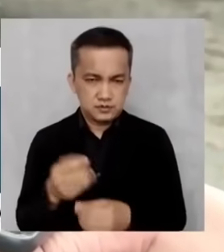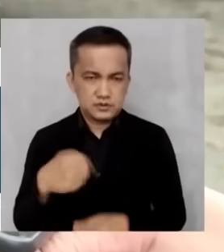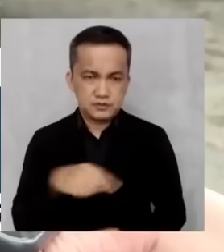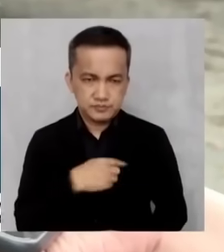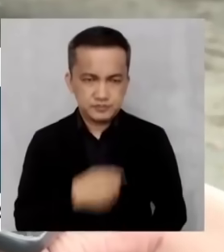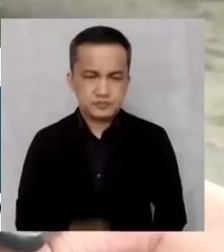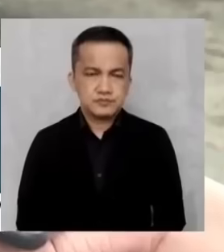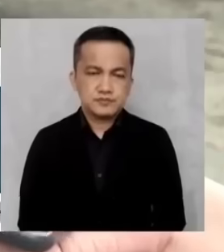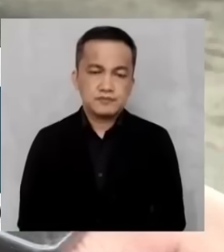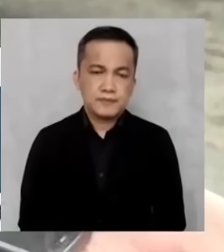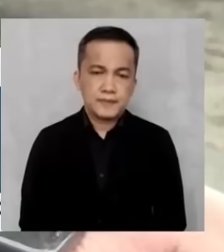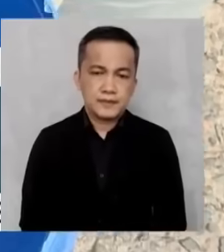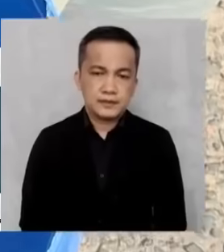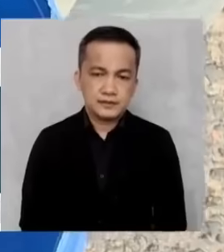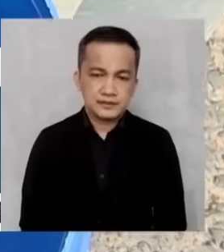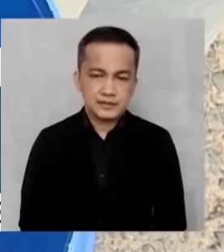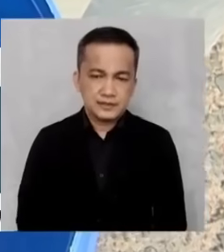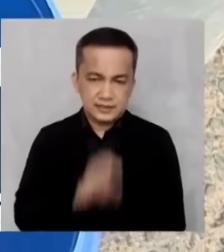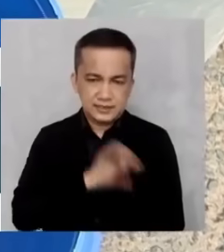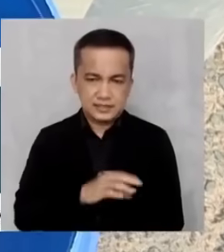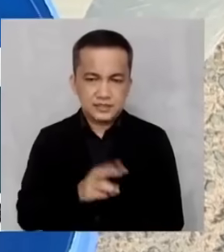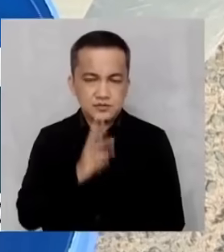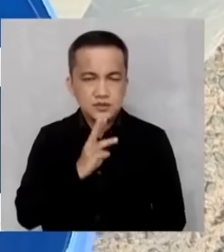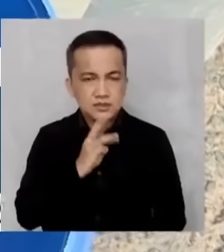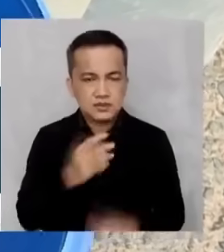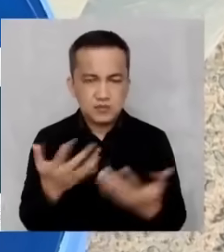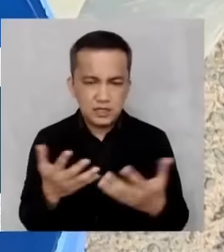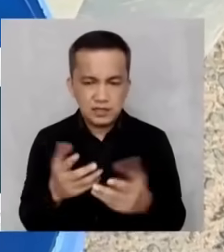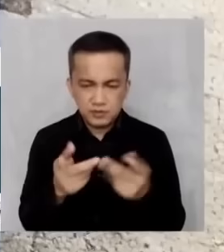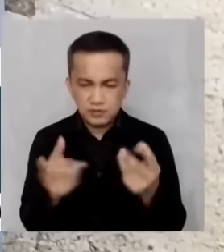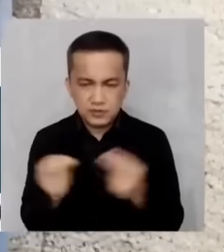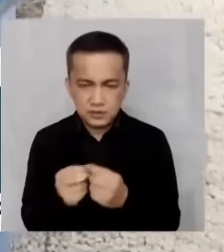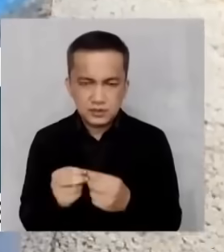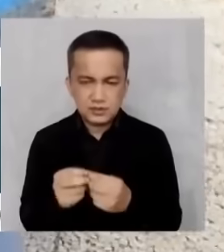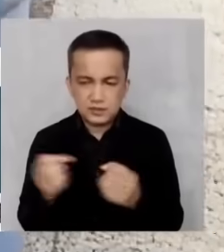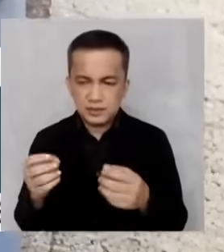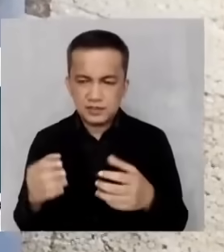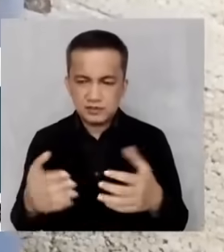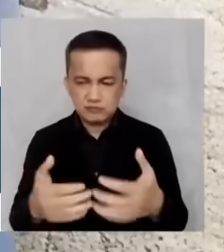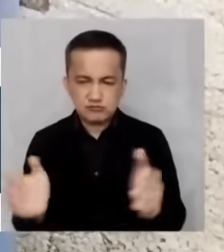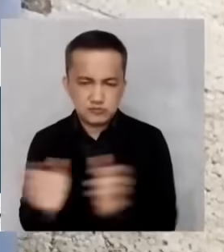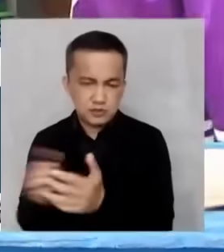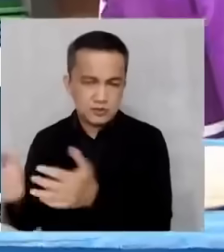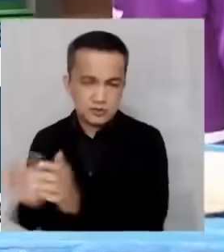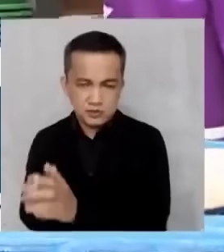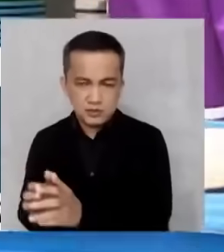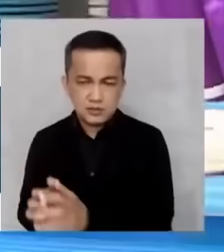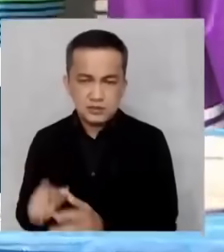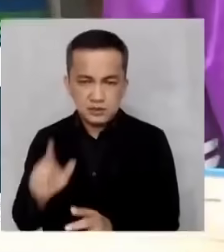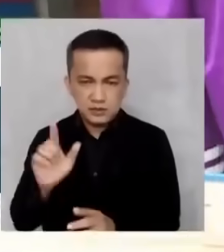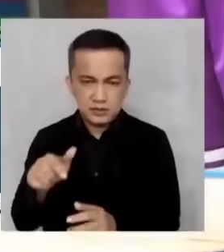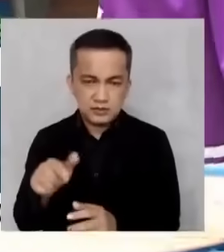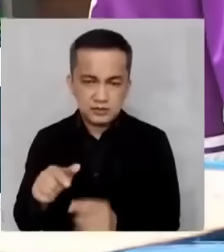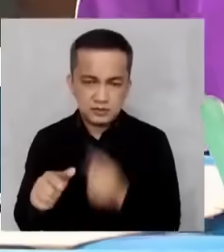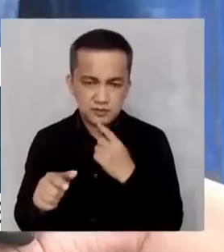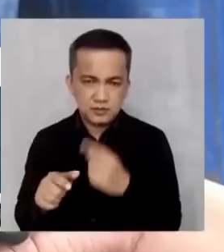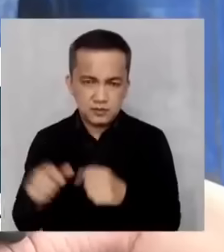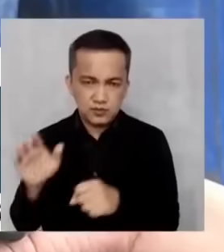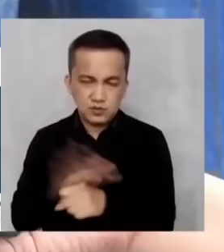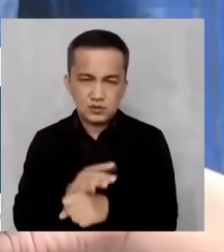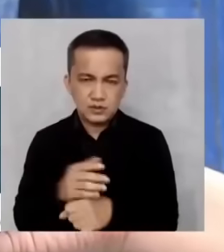sa kita ng tubig. Wala po kasing pupwesto yun pagka maraming drum. Kasi mamaya po, puno po na tindahan is dahil